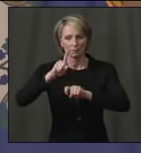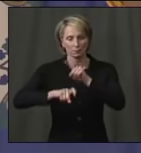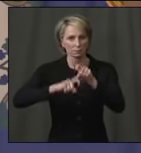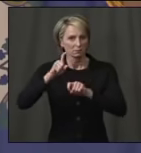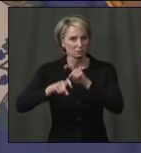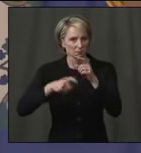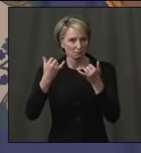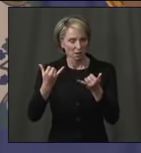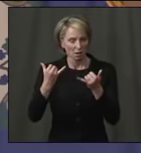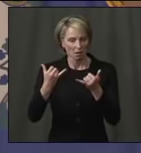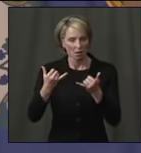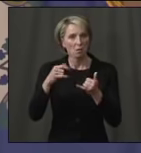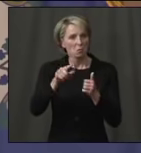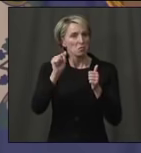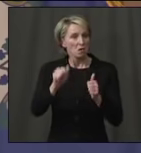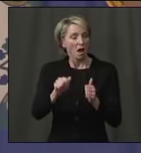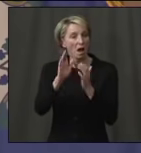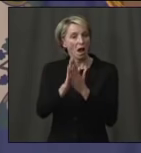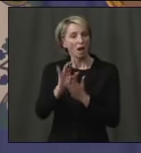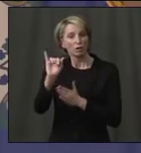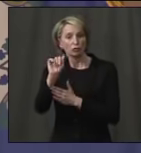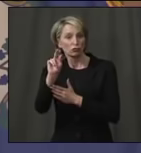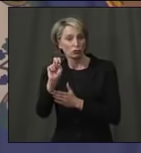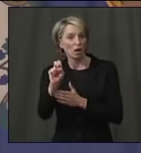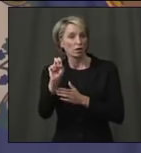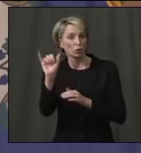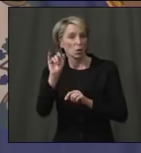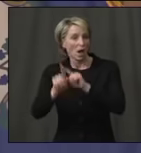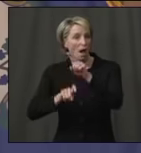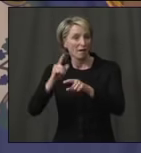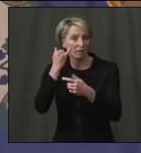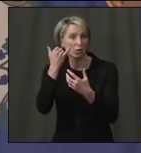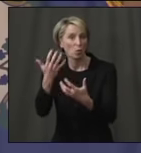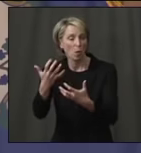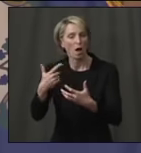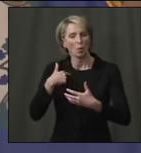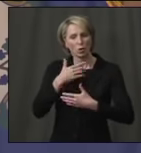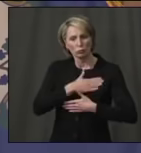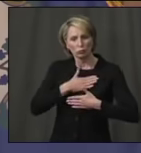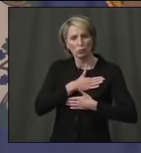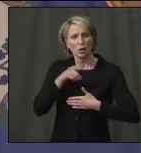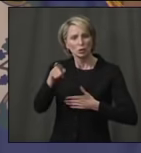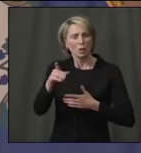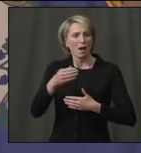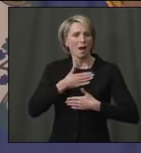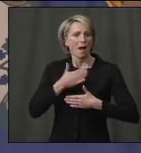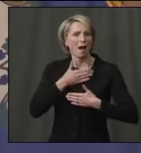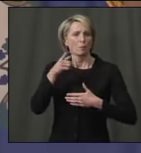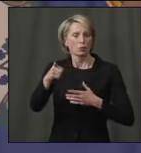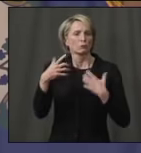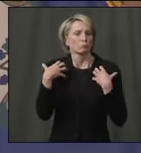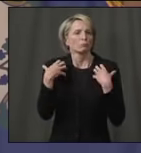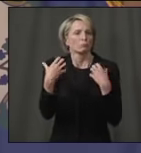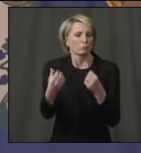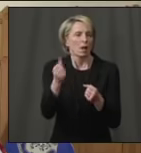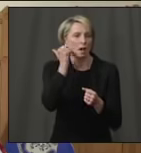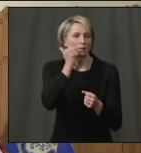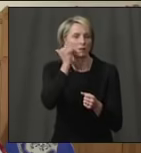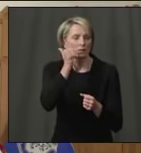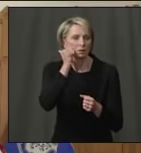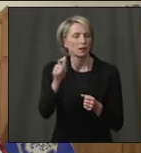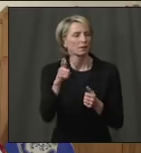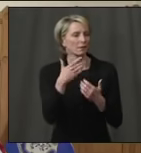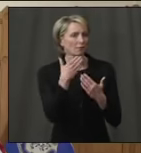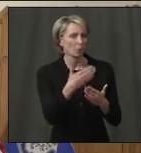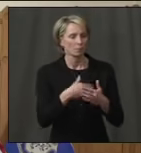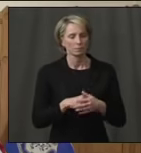for her as well. Appreciate you being on the line, Jane. We're cheering you on every day. Thank you, Governor.